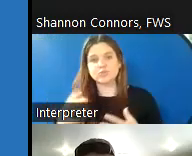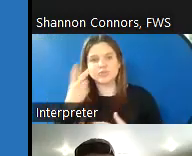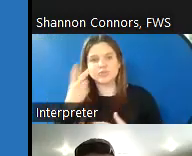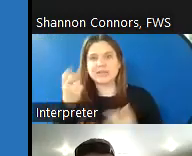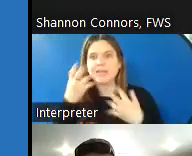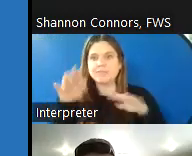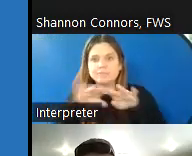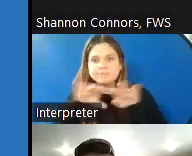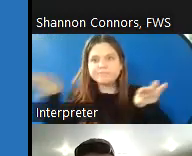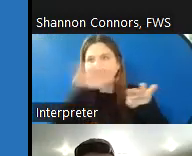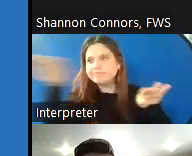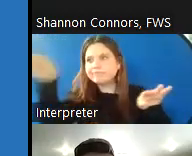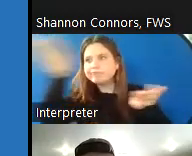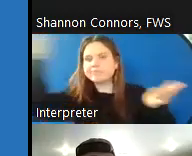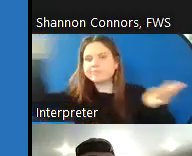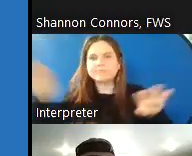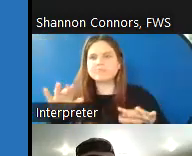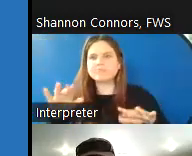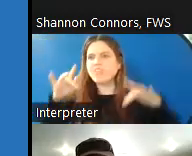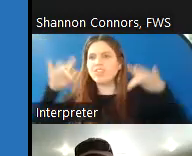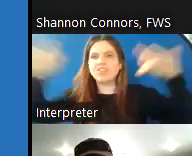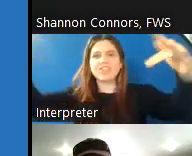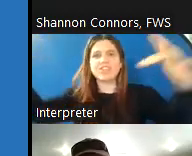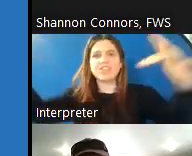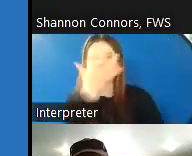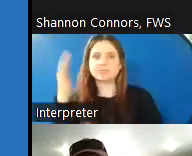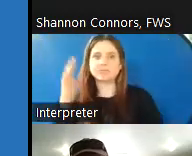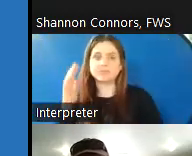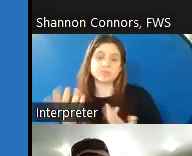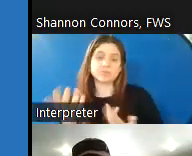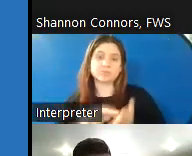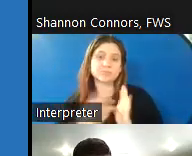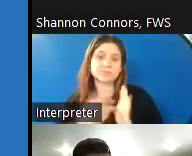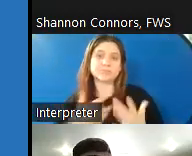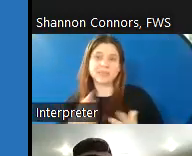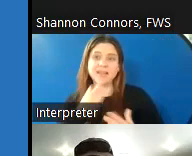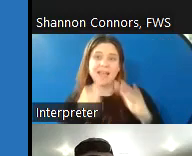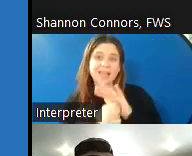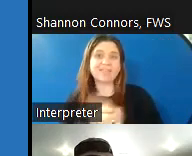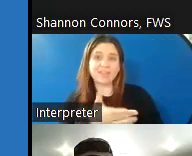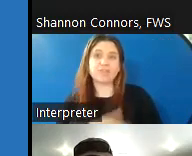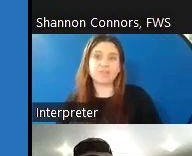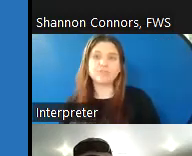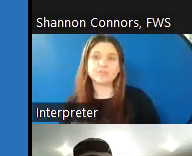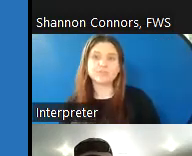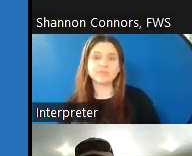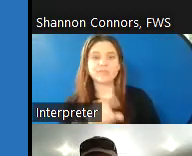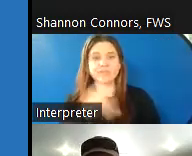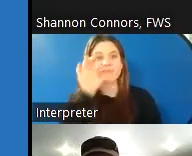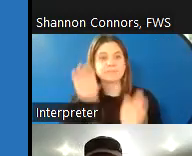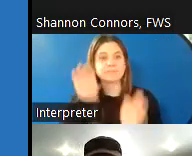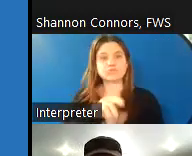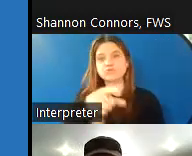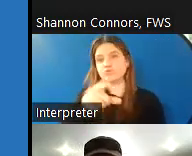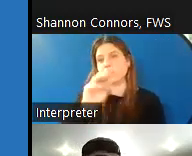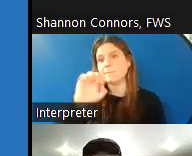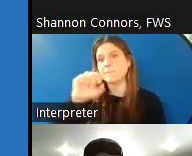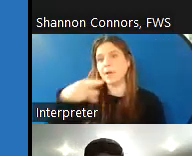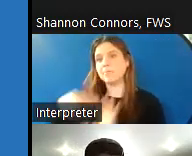low cover. So they tend to hide in there. And this map kind of shows exactly what I'm talking about. We would